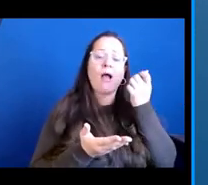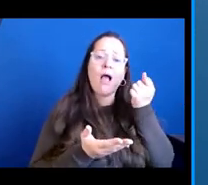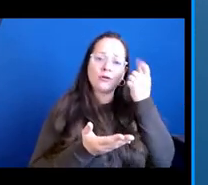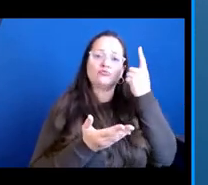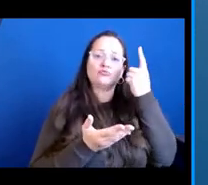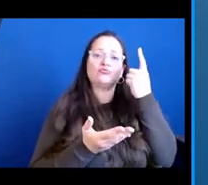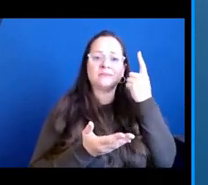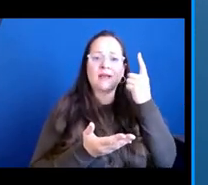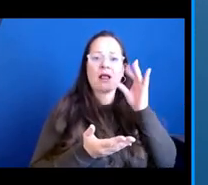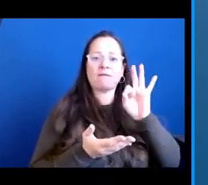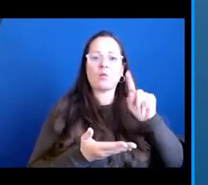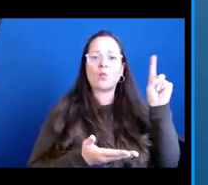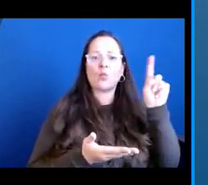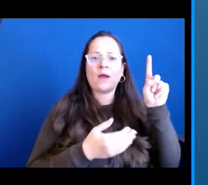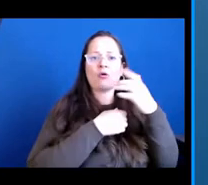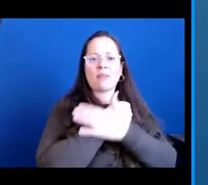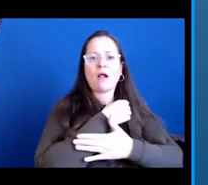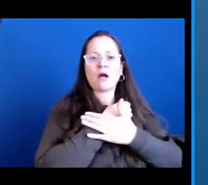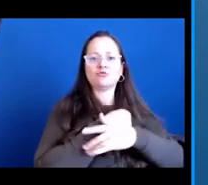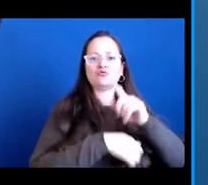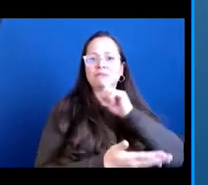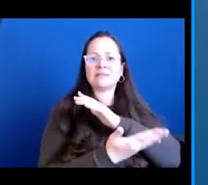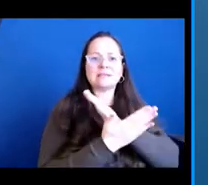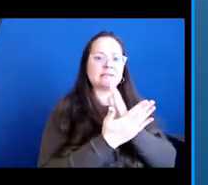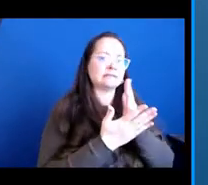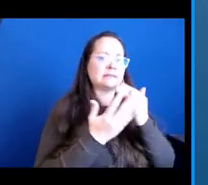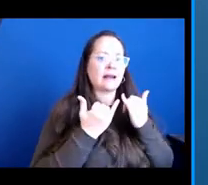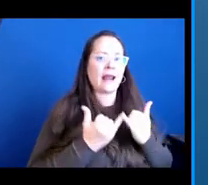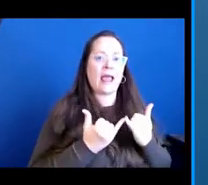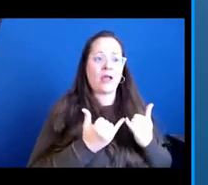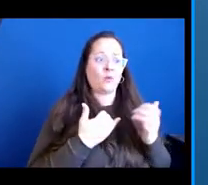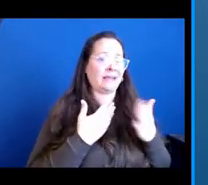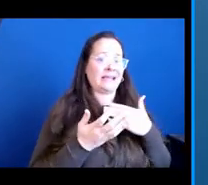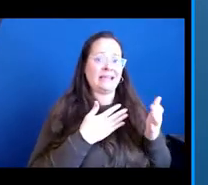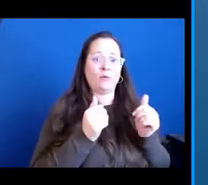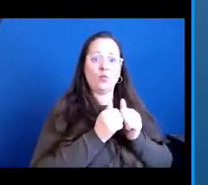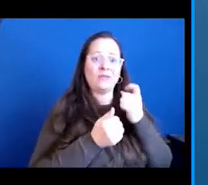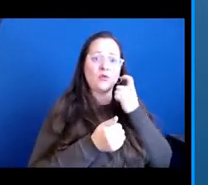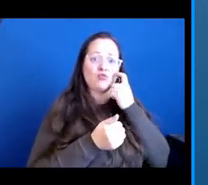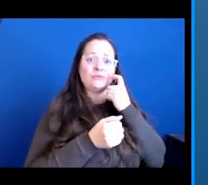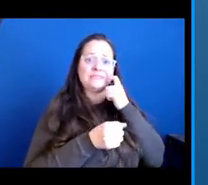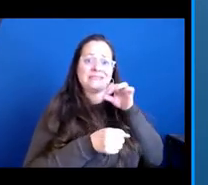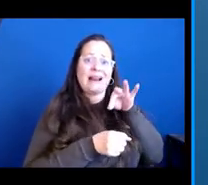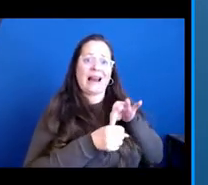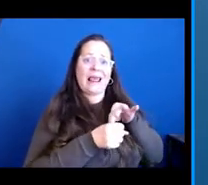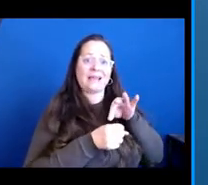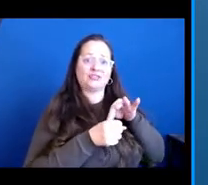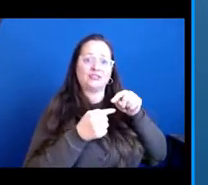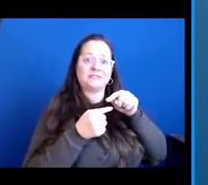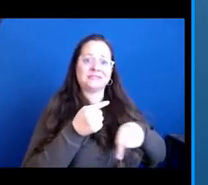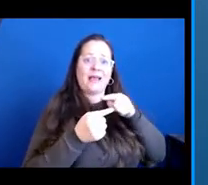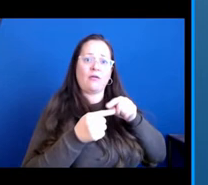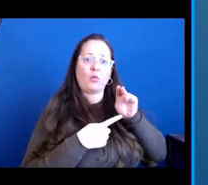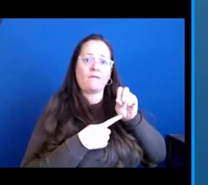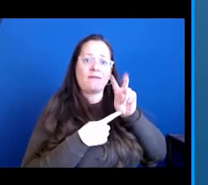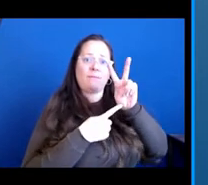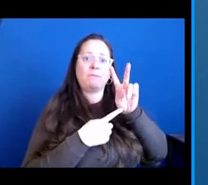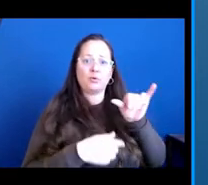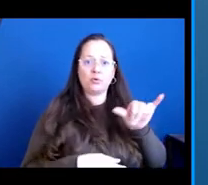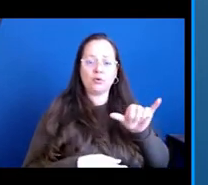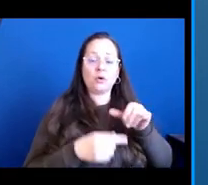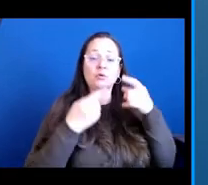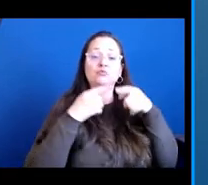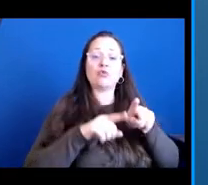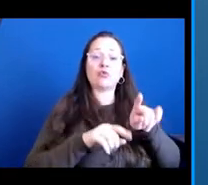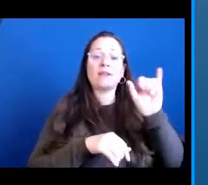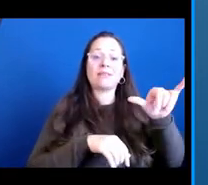even with the most recent election cycle from November during this time we also aim to increase diversity and in the early